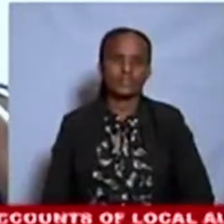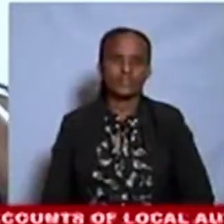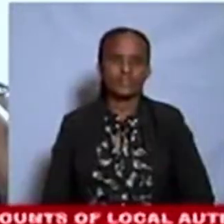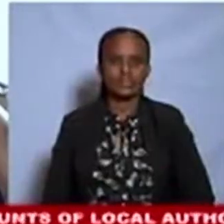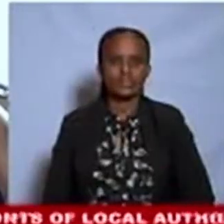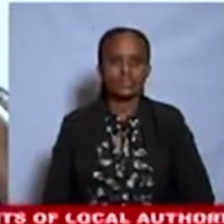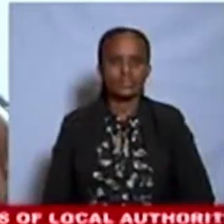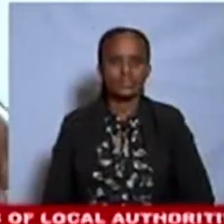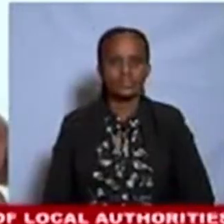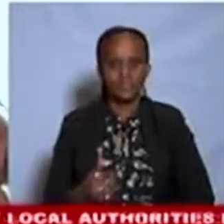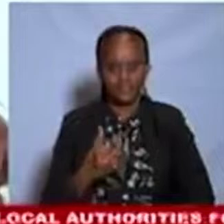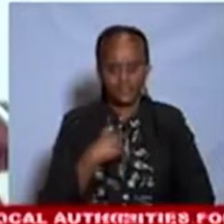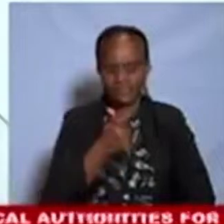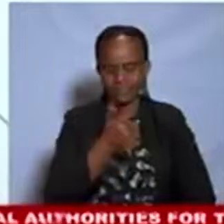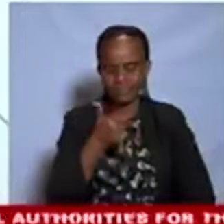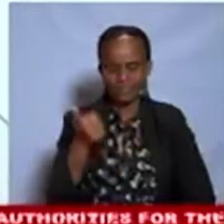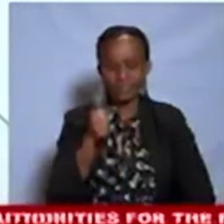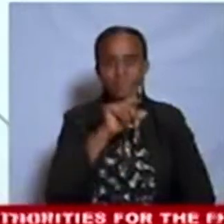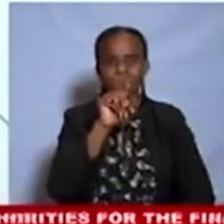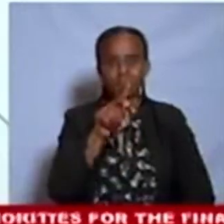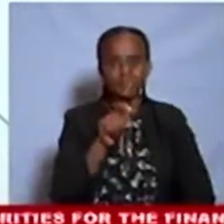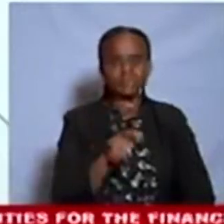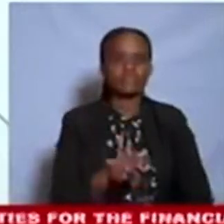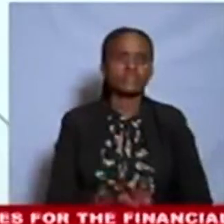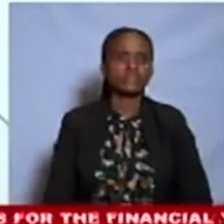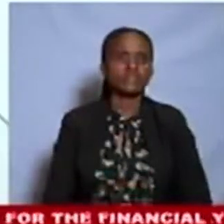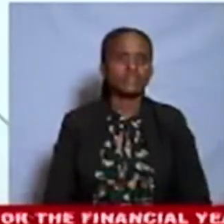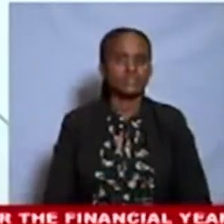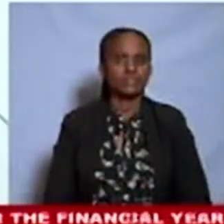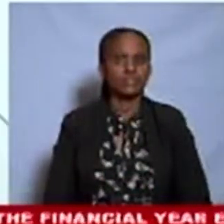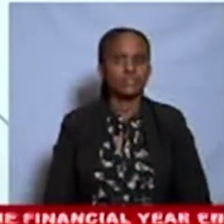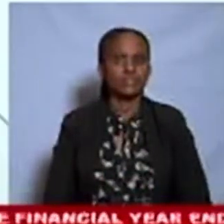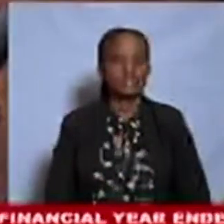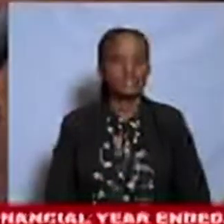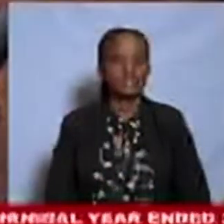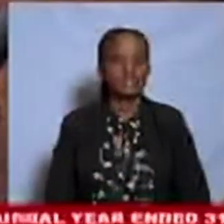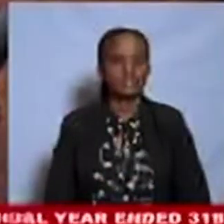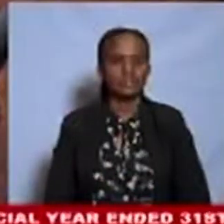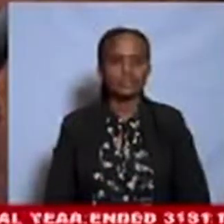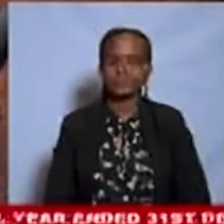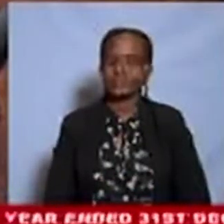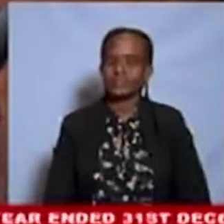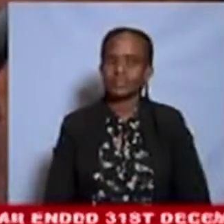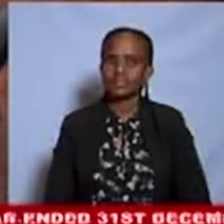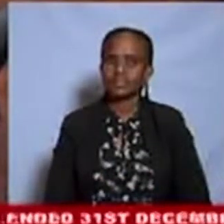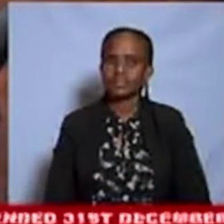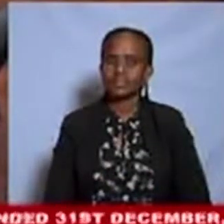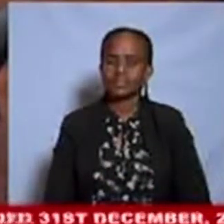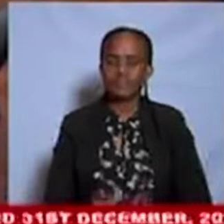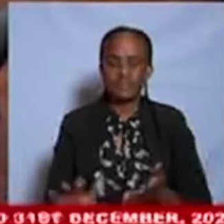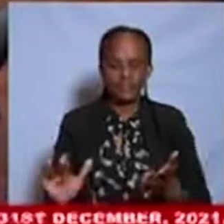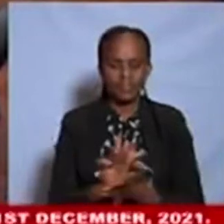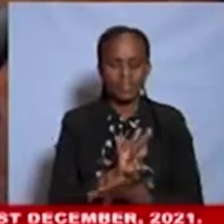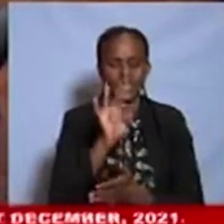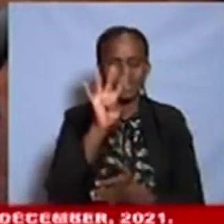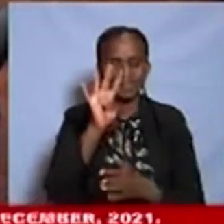Yeah, let's have another question. Can we move on to the next question, Chair? Yeah. I'll take you to page 4, Chair.